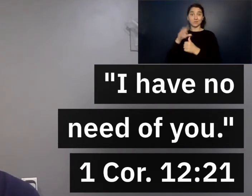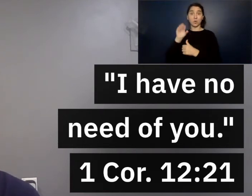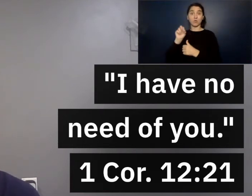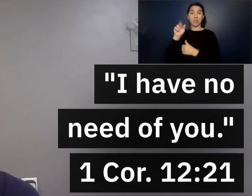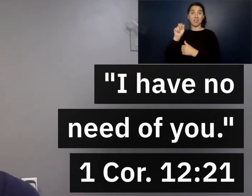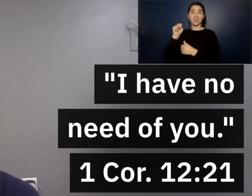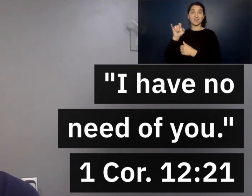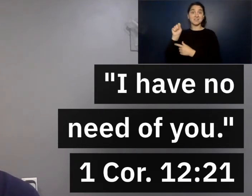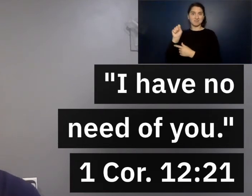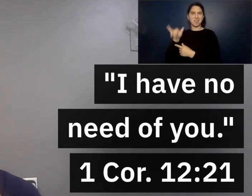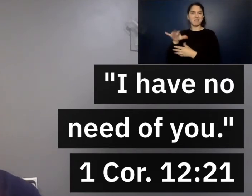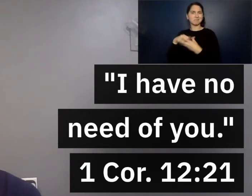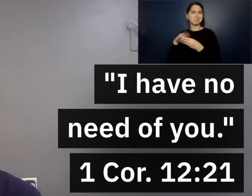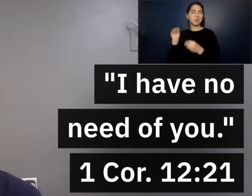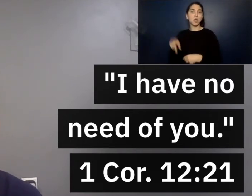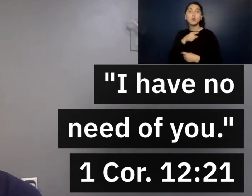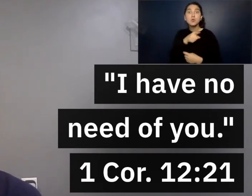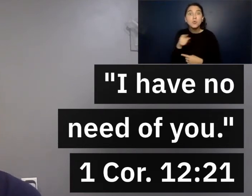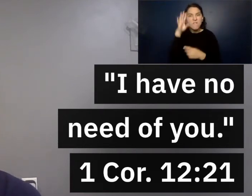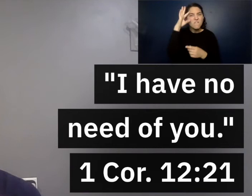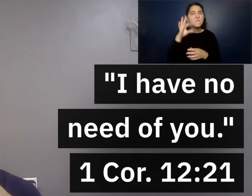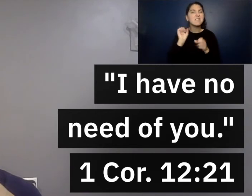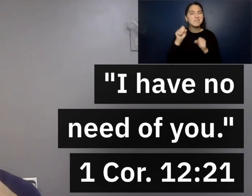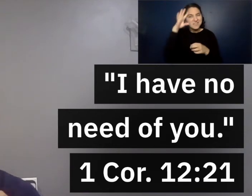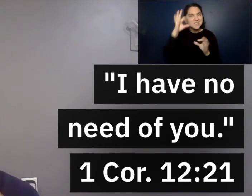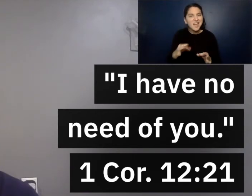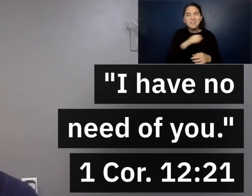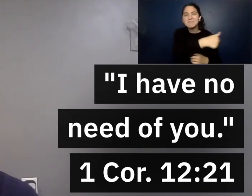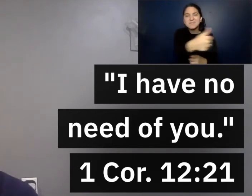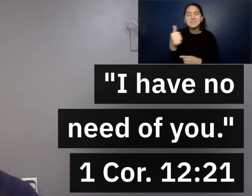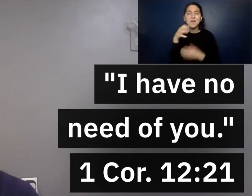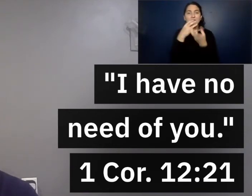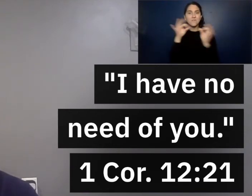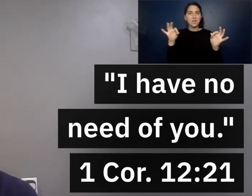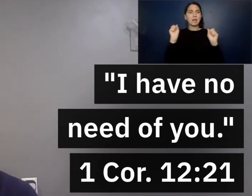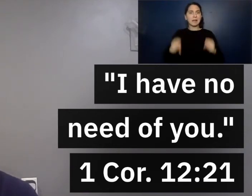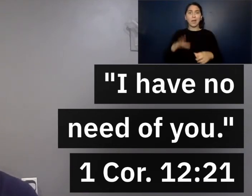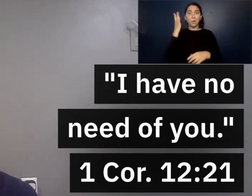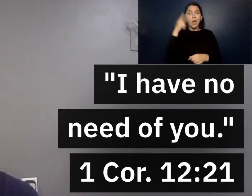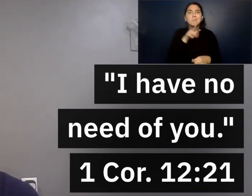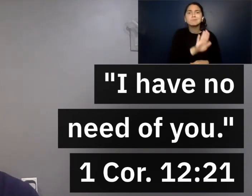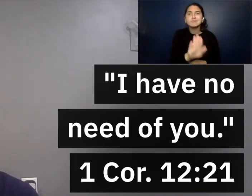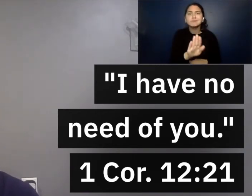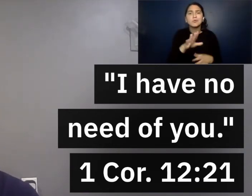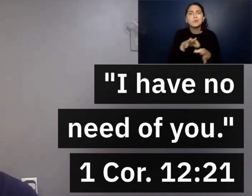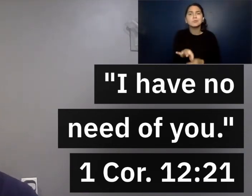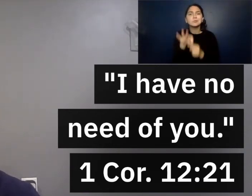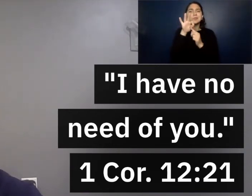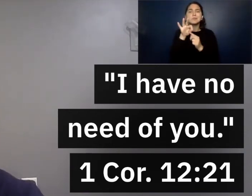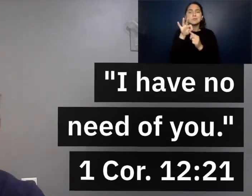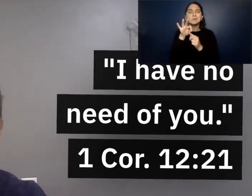But if you make your choices without thinking about the body to which you